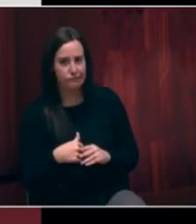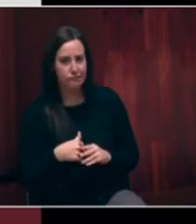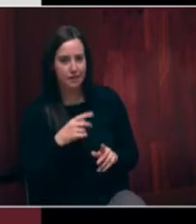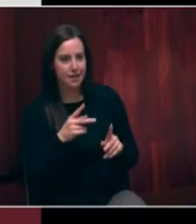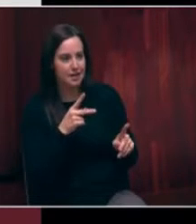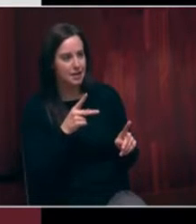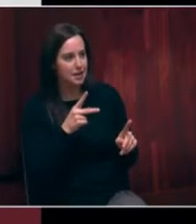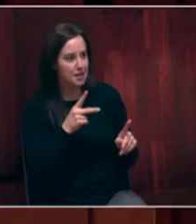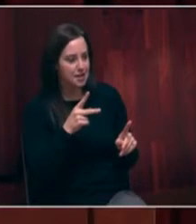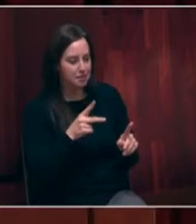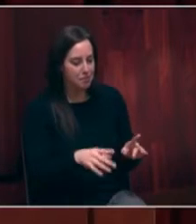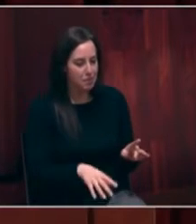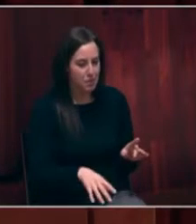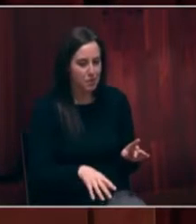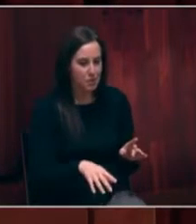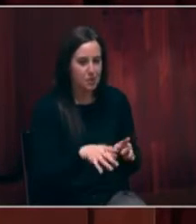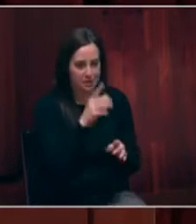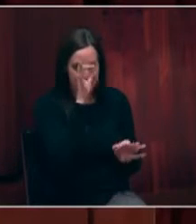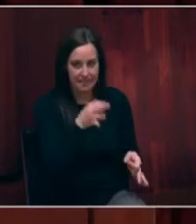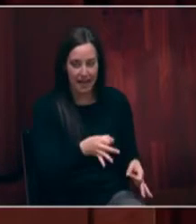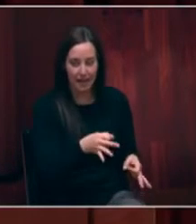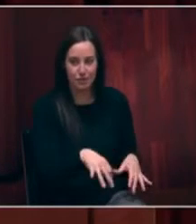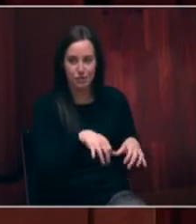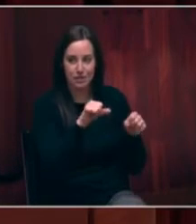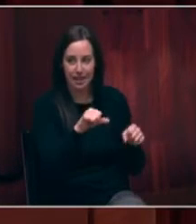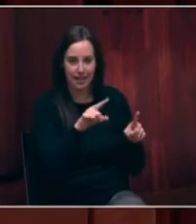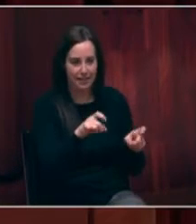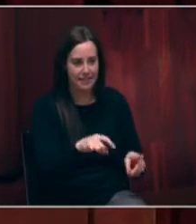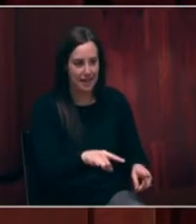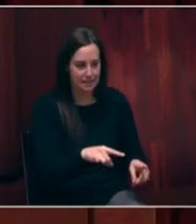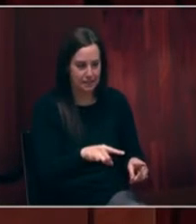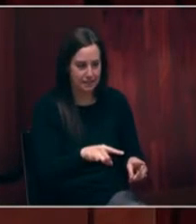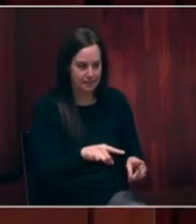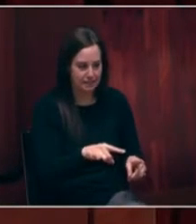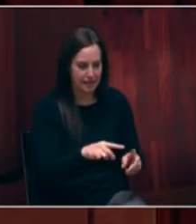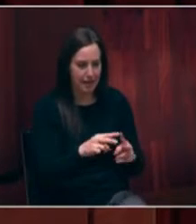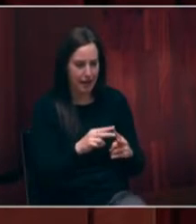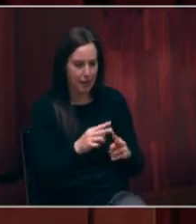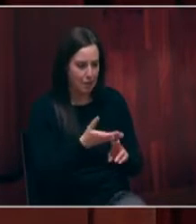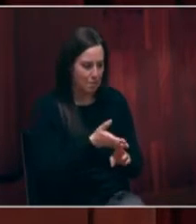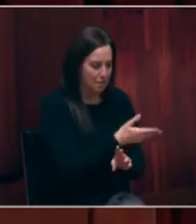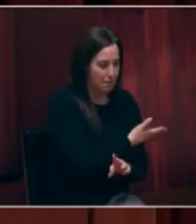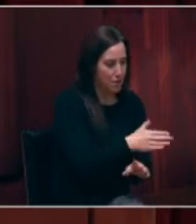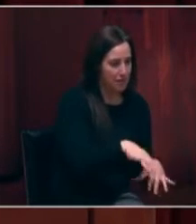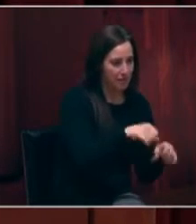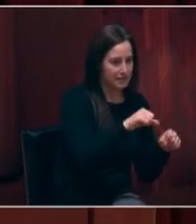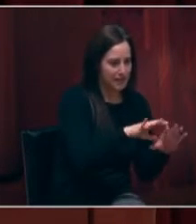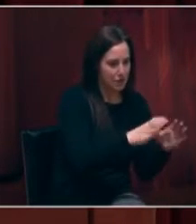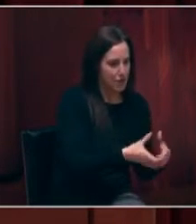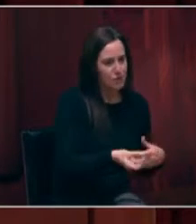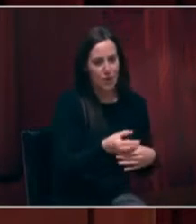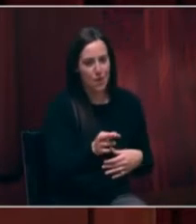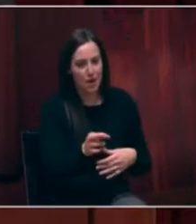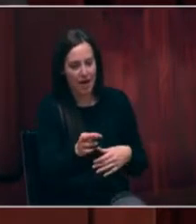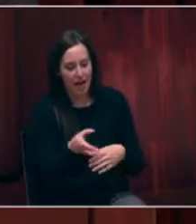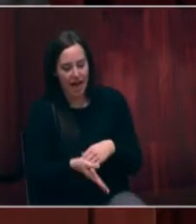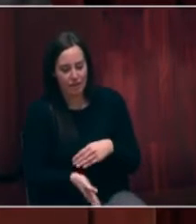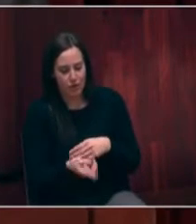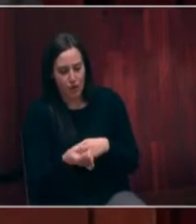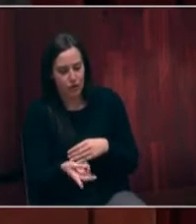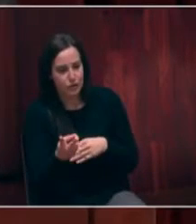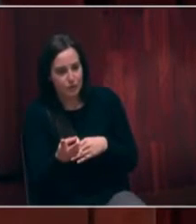choosing to take all the tests, either before they took a single course or after they might have taken one or two courses. In fact, a couple of weeks ago I